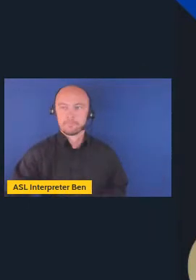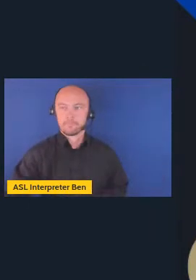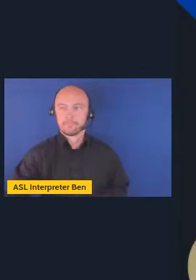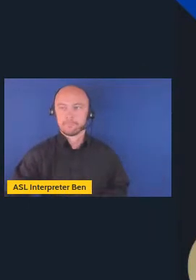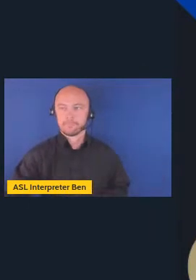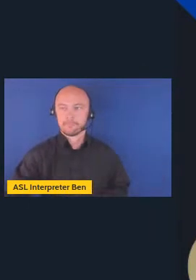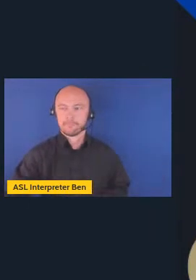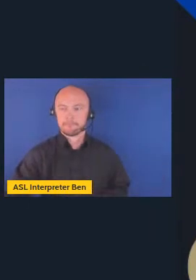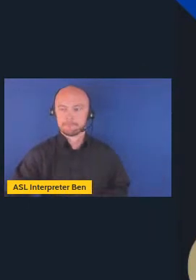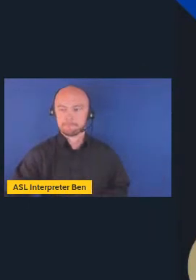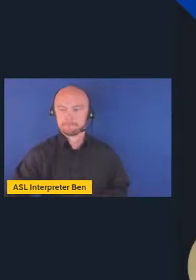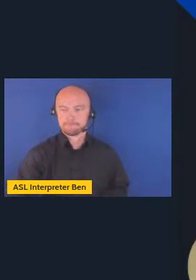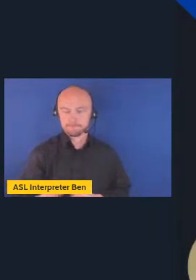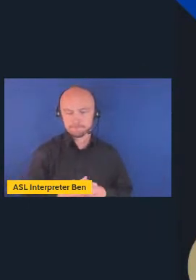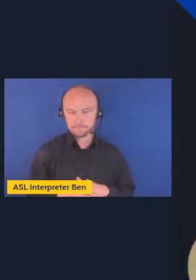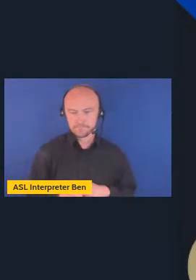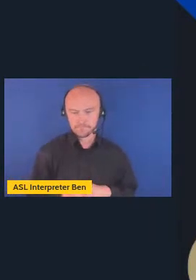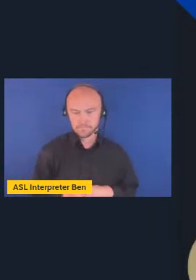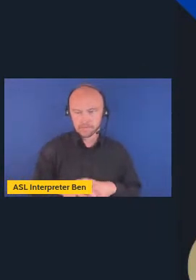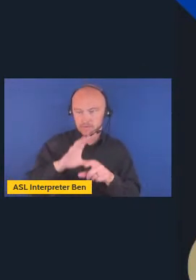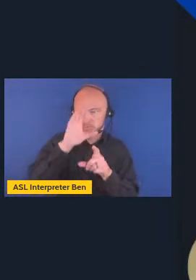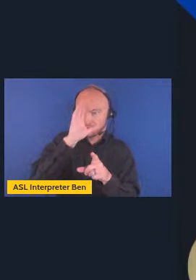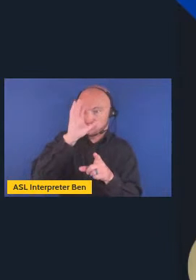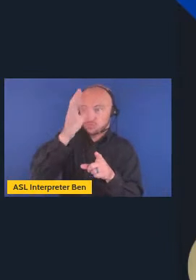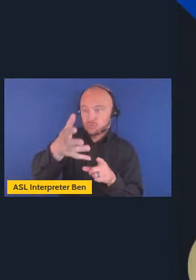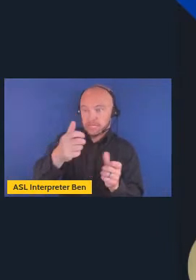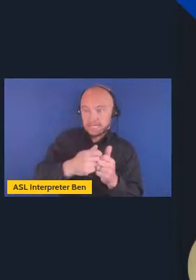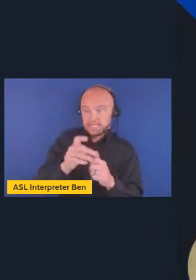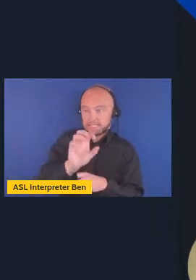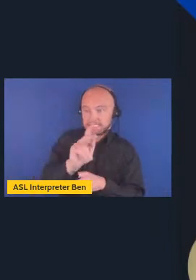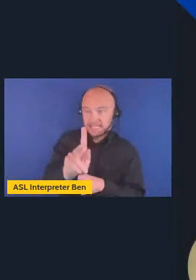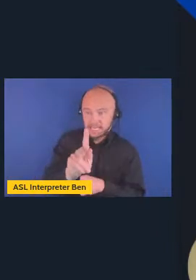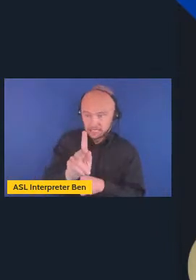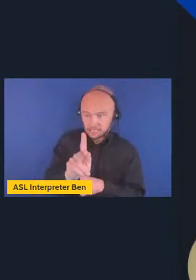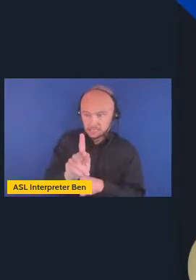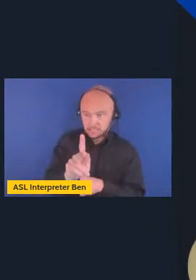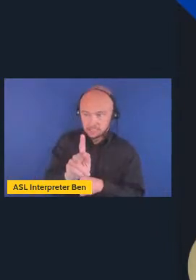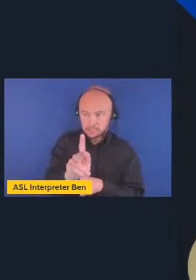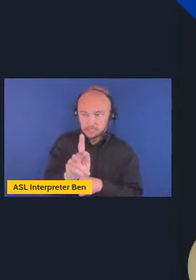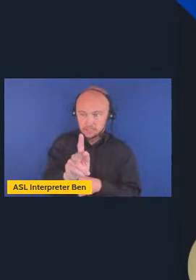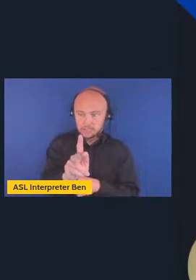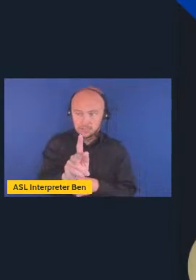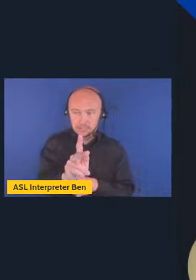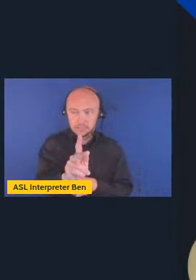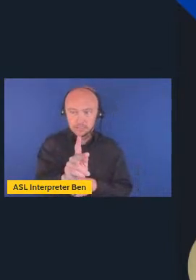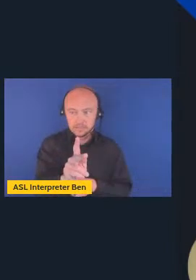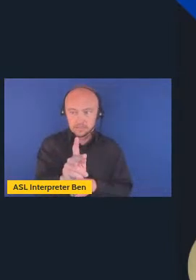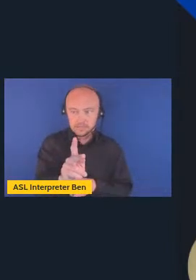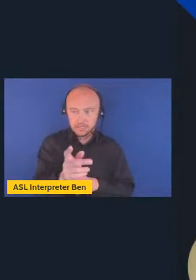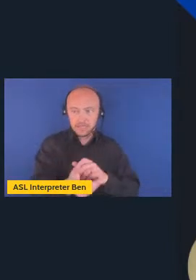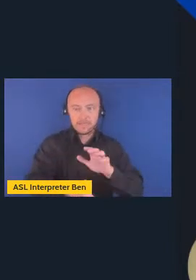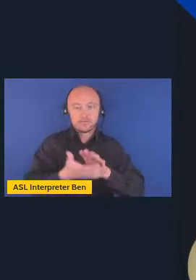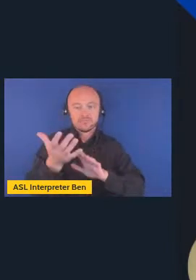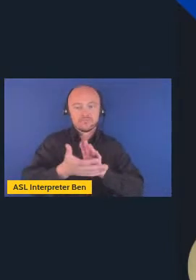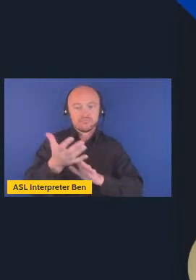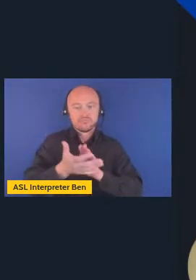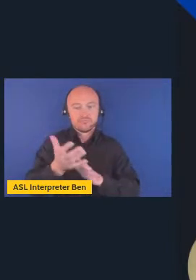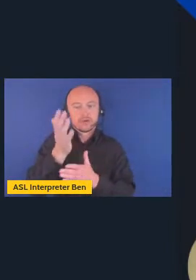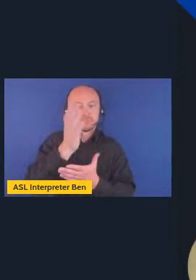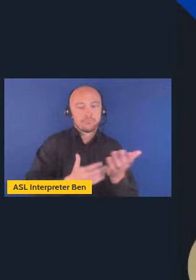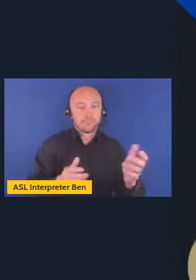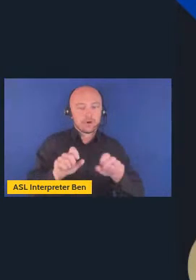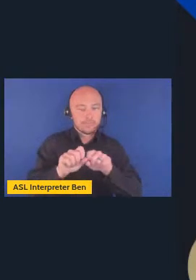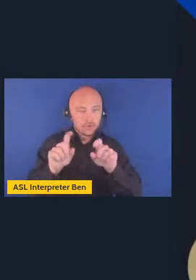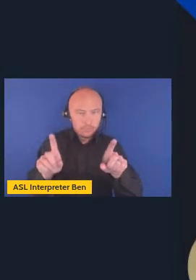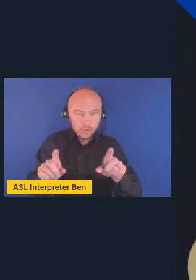deployment setup stuff, we just created a setup stack that we would just have it run as part of the deployment